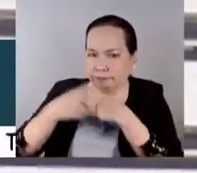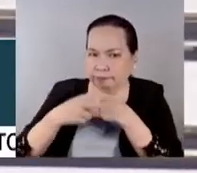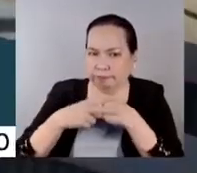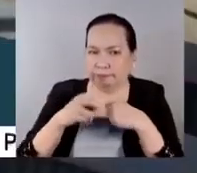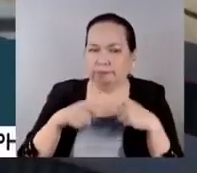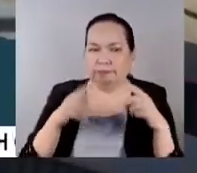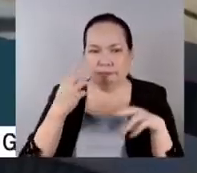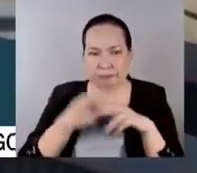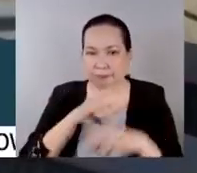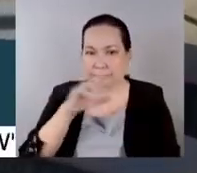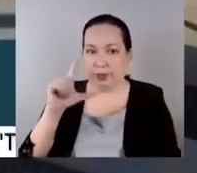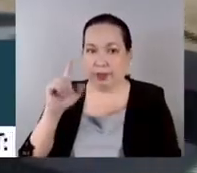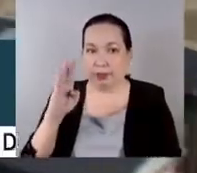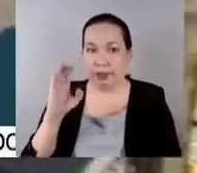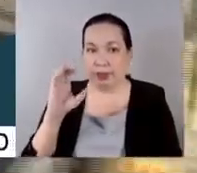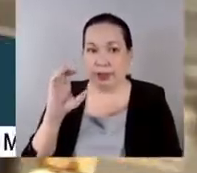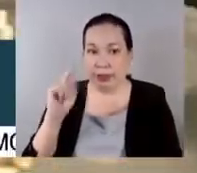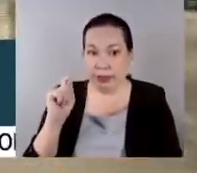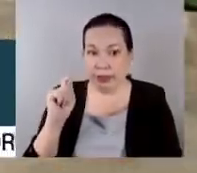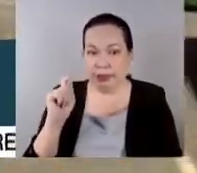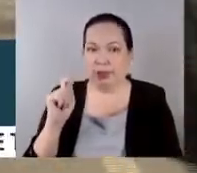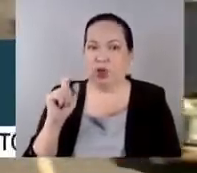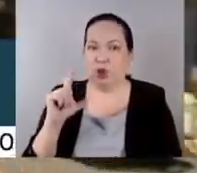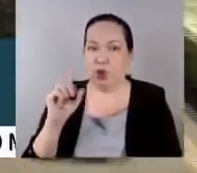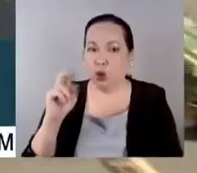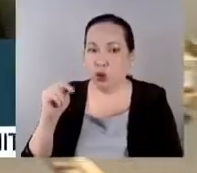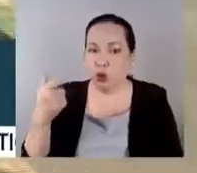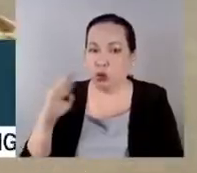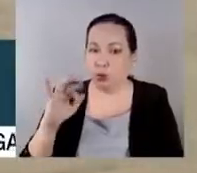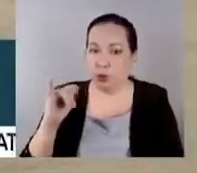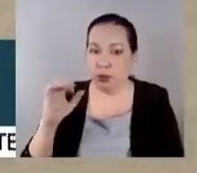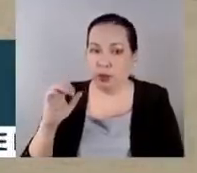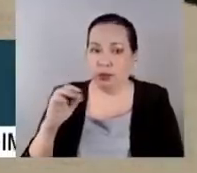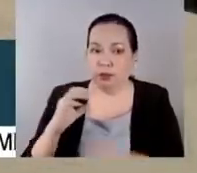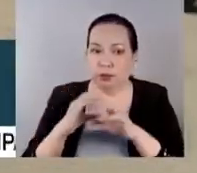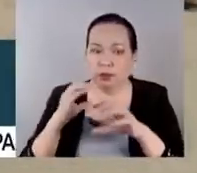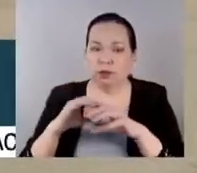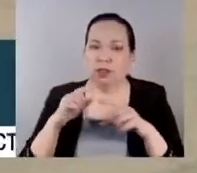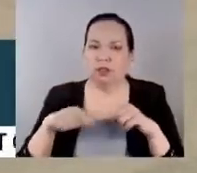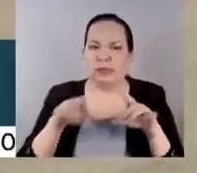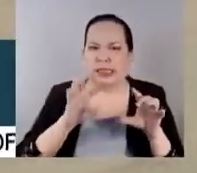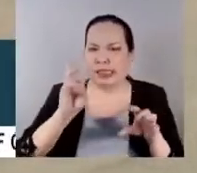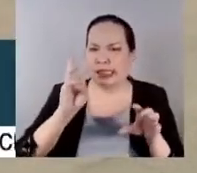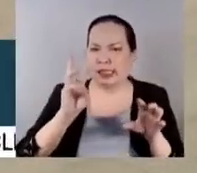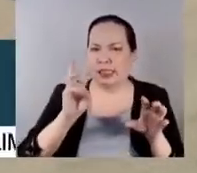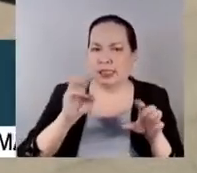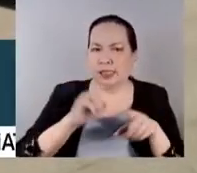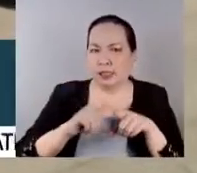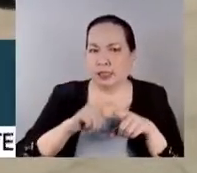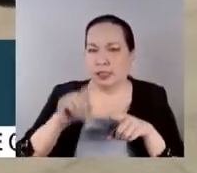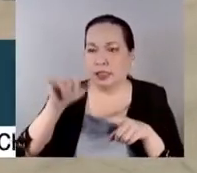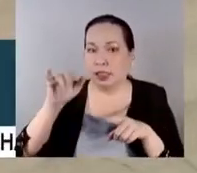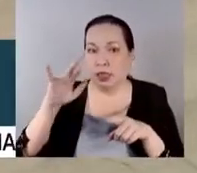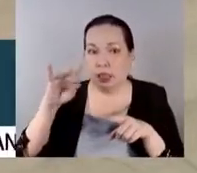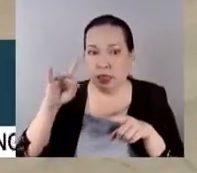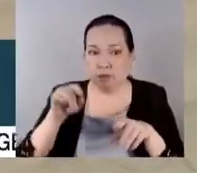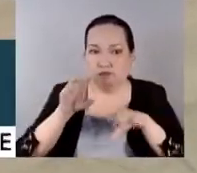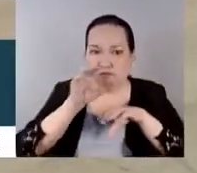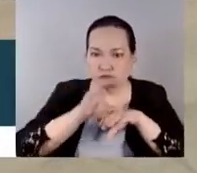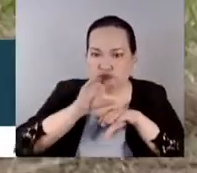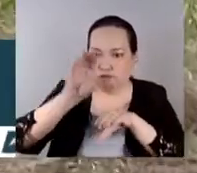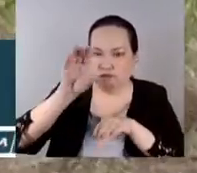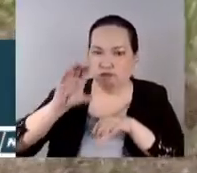LBCT, has purchased 60 electric yard tractors, which haul shipping containers from stacks to waiting